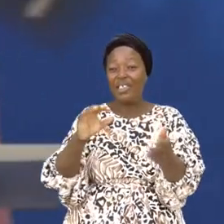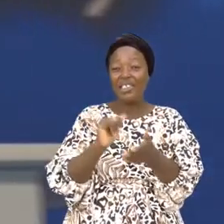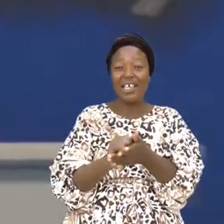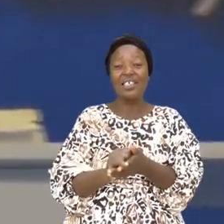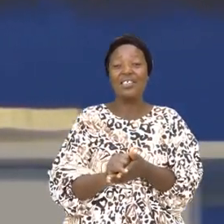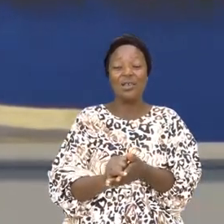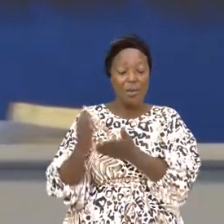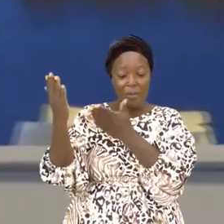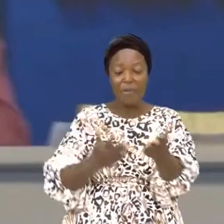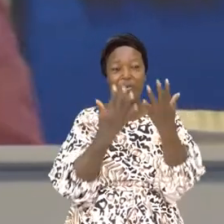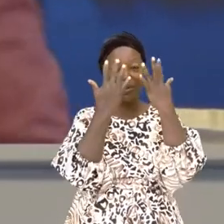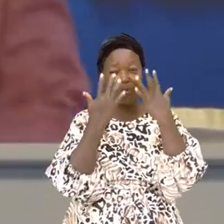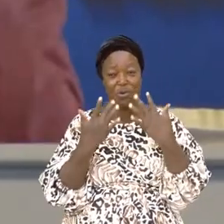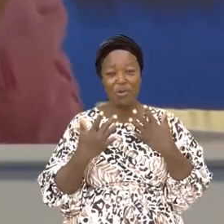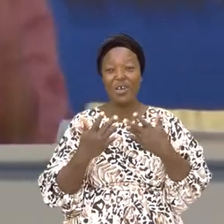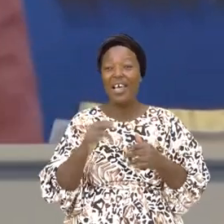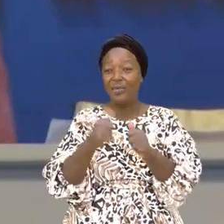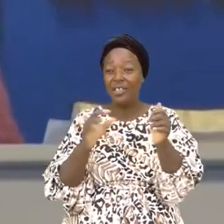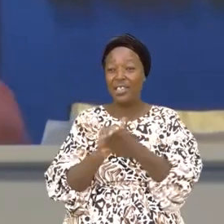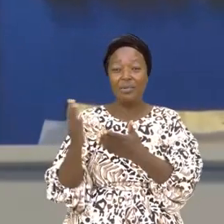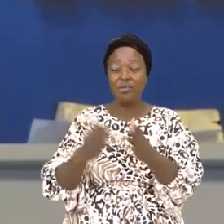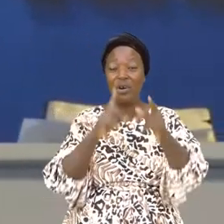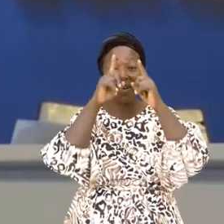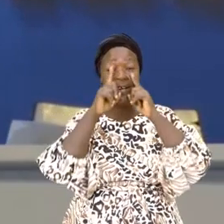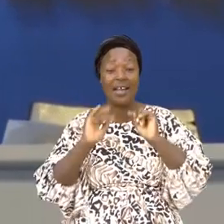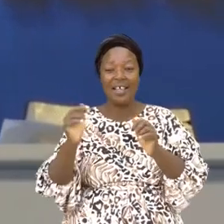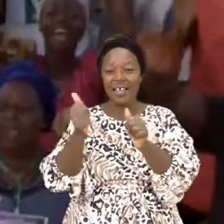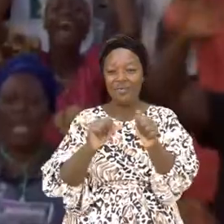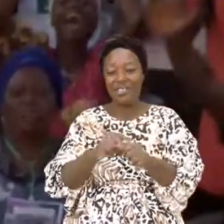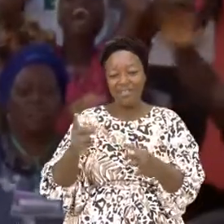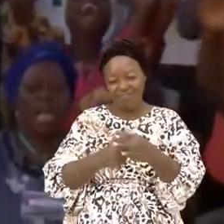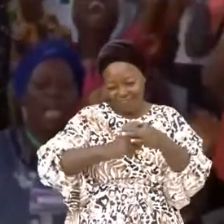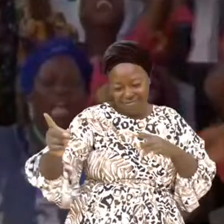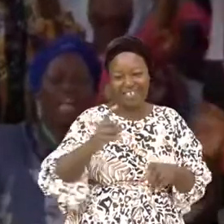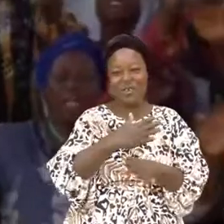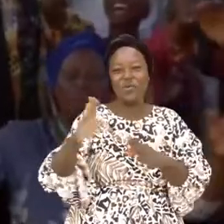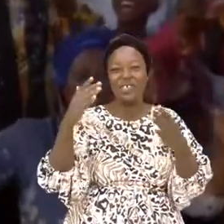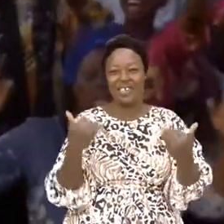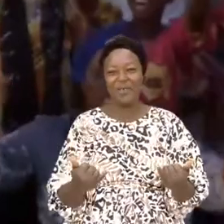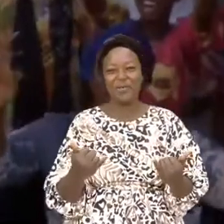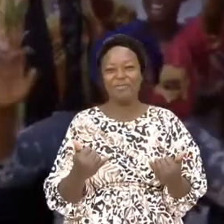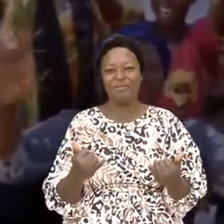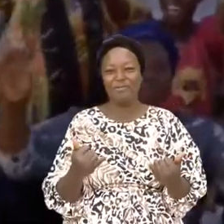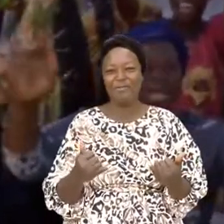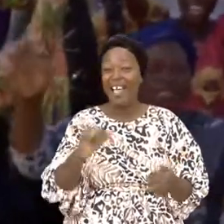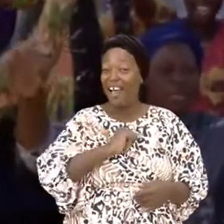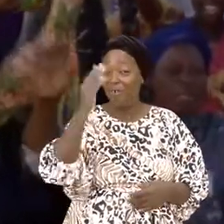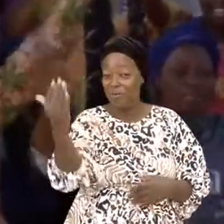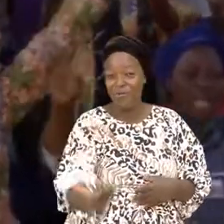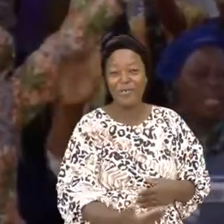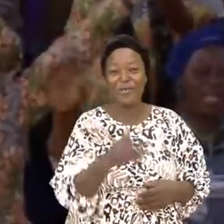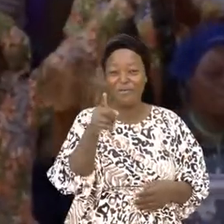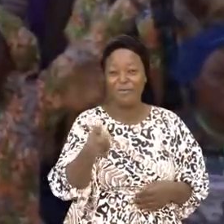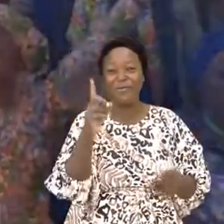sorrow. Everything that brought crying. Everything is vanished away. I welcome you